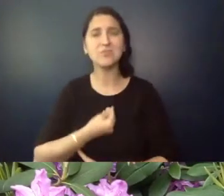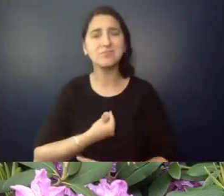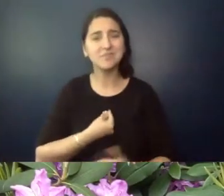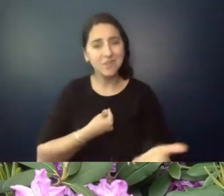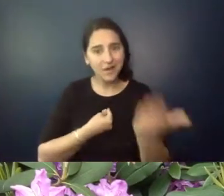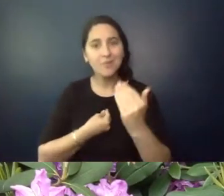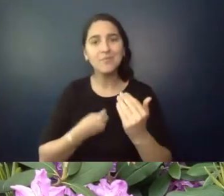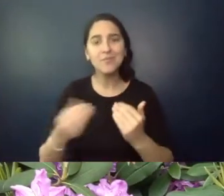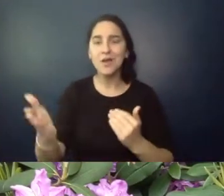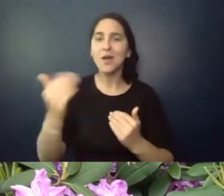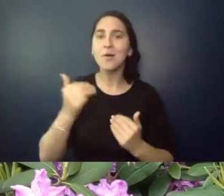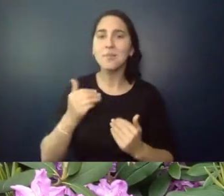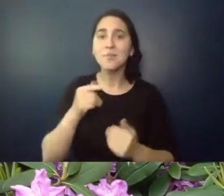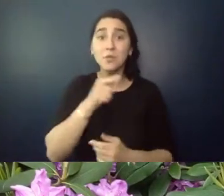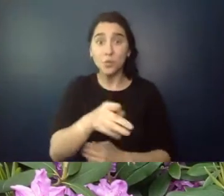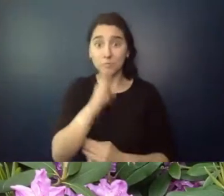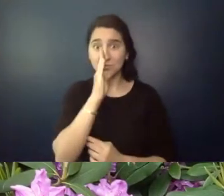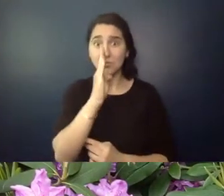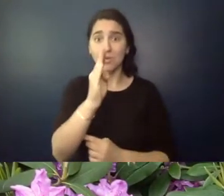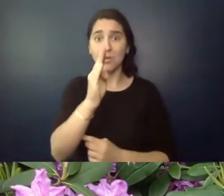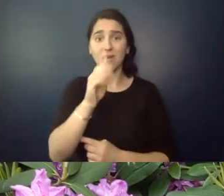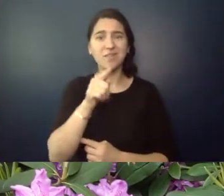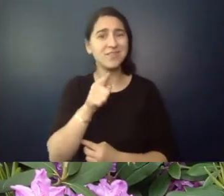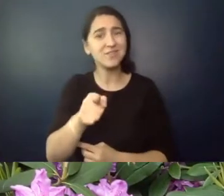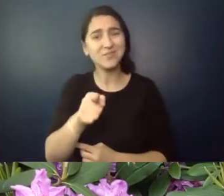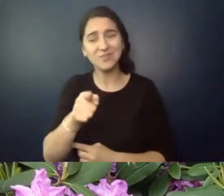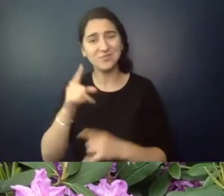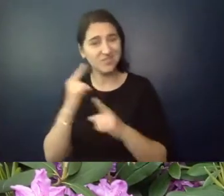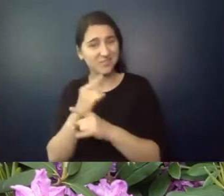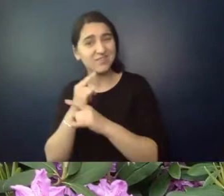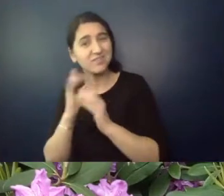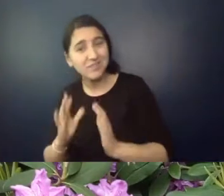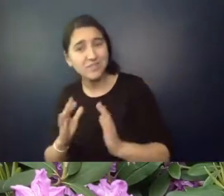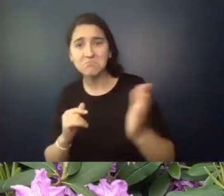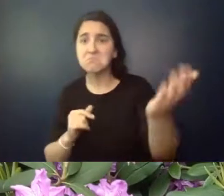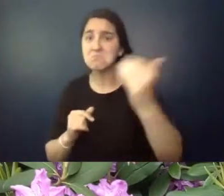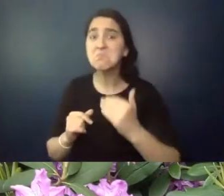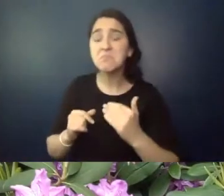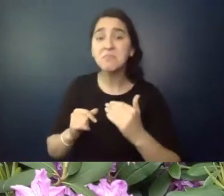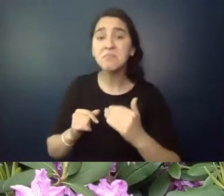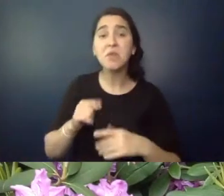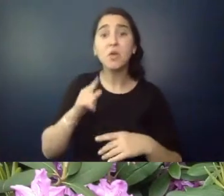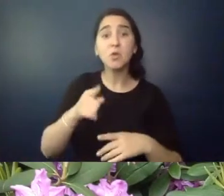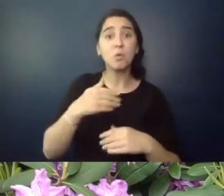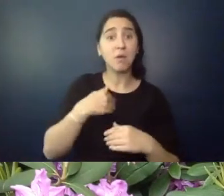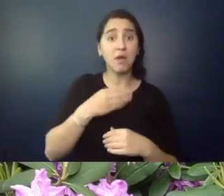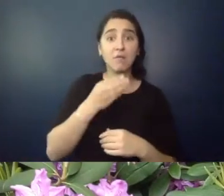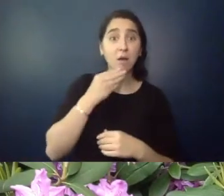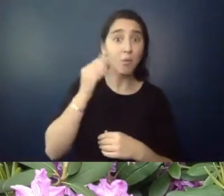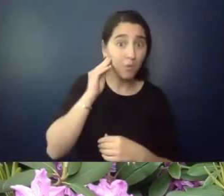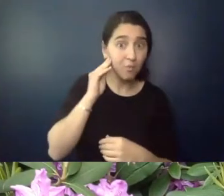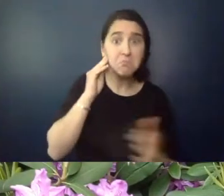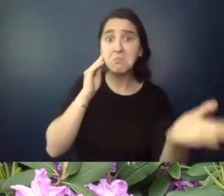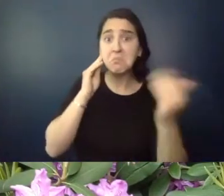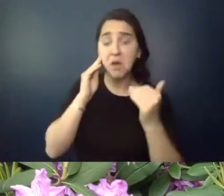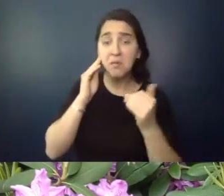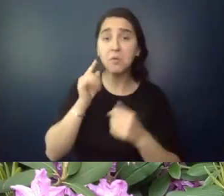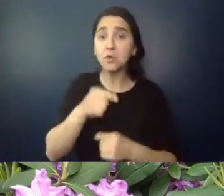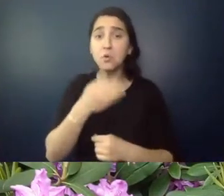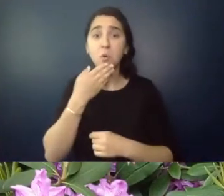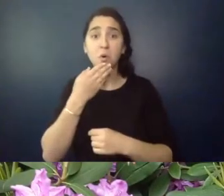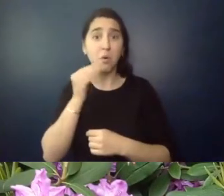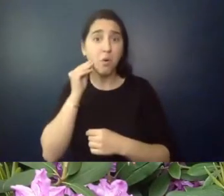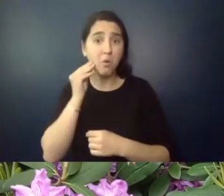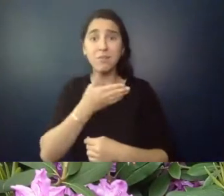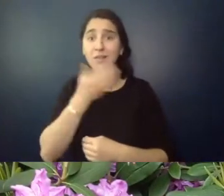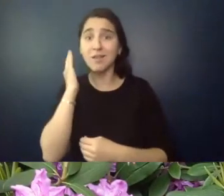not. Come, you who are houseless, and you who have a place to rest your head.